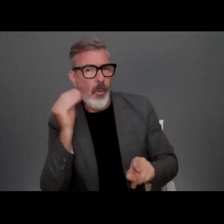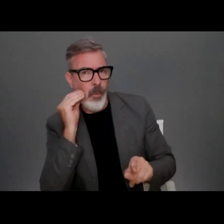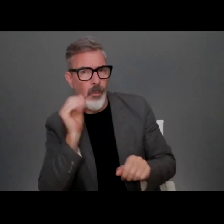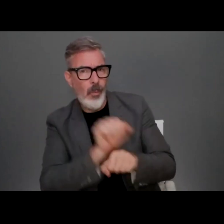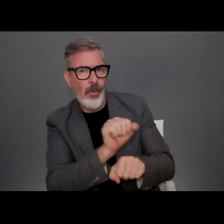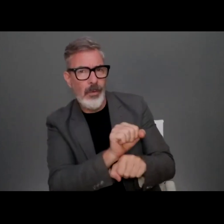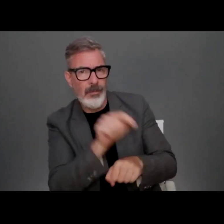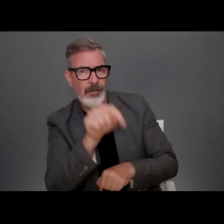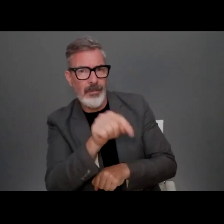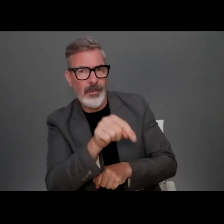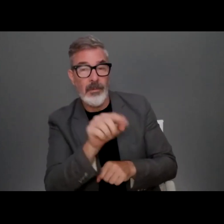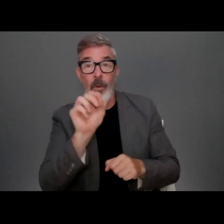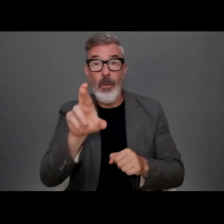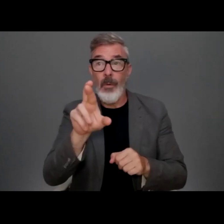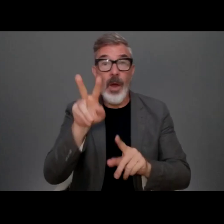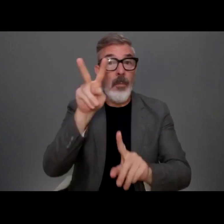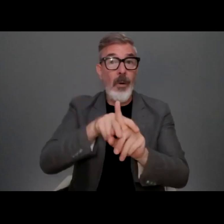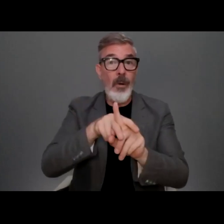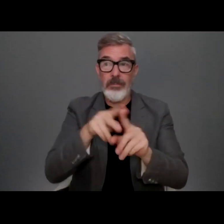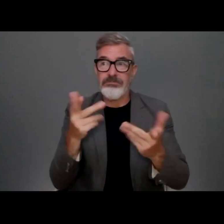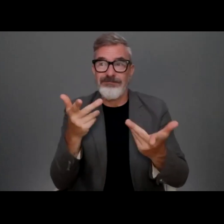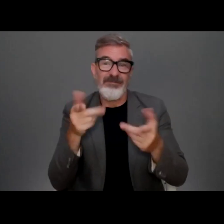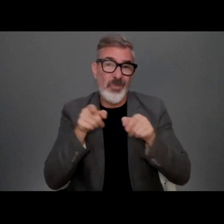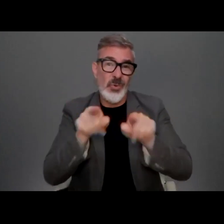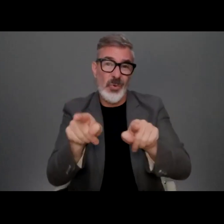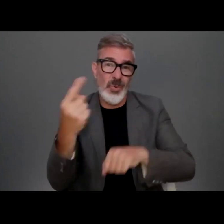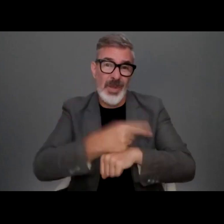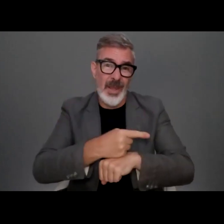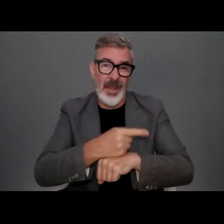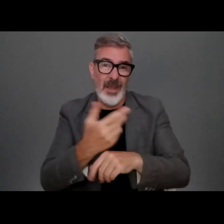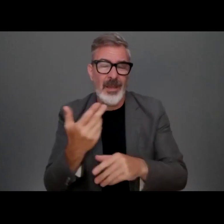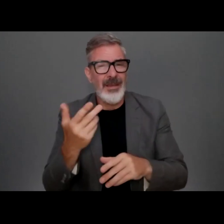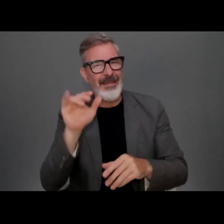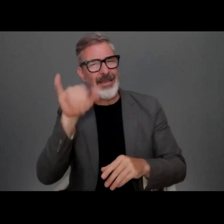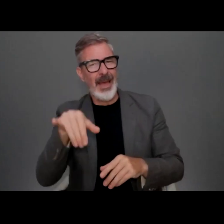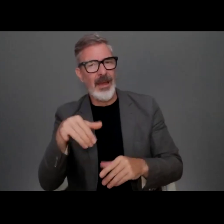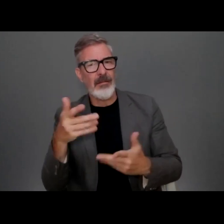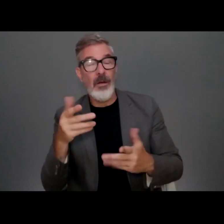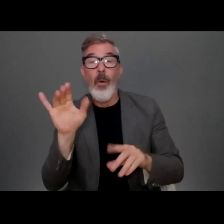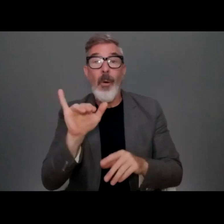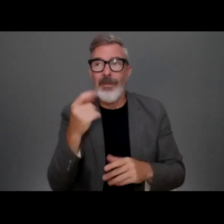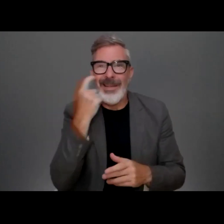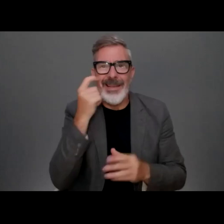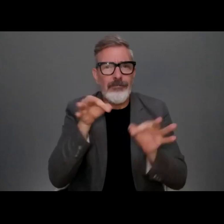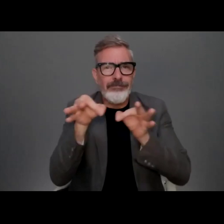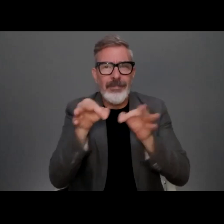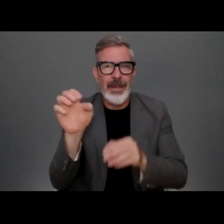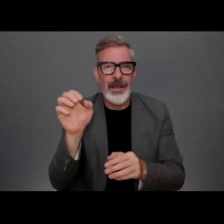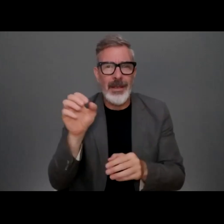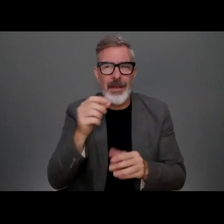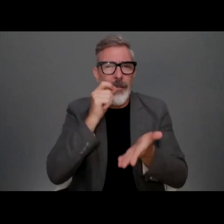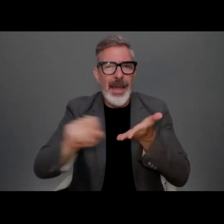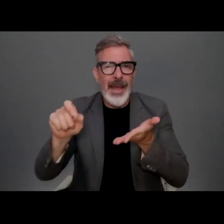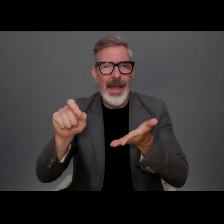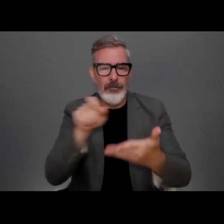and they happen to be during a workday. That's accommodation. But if we're talking about things like e-reader pens, or we're talking about things like ergonomic tools that